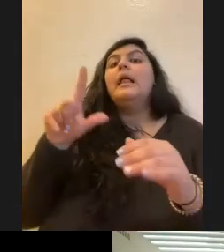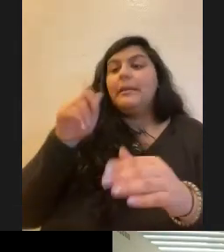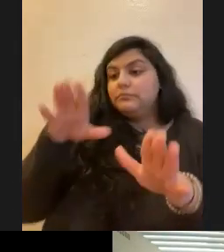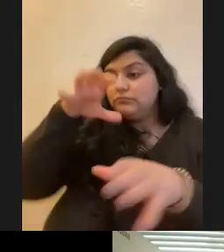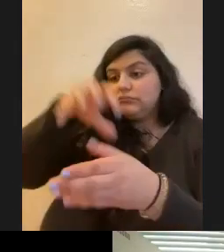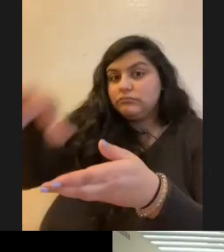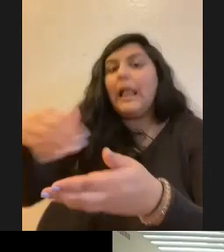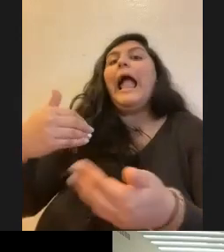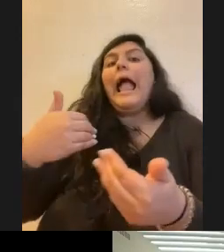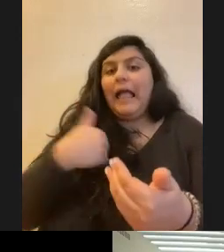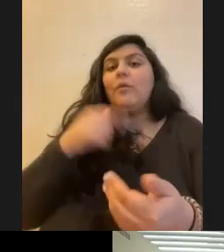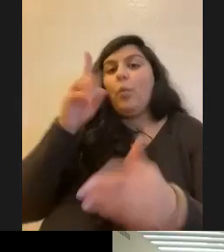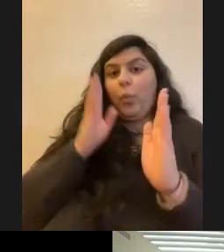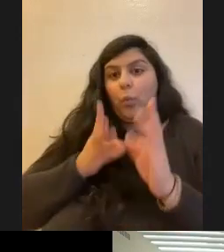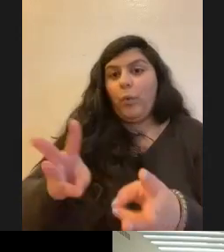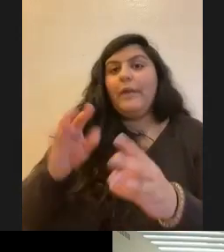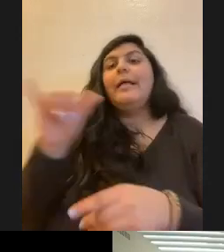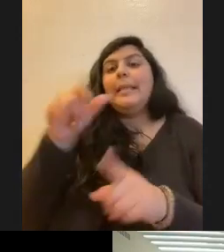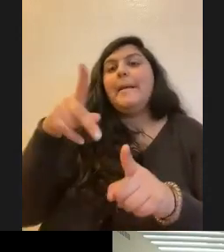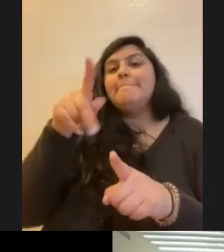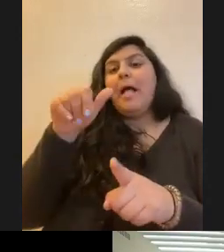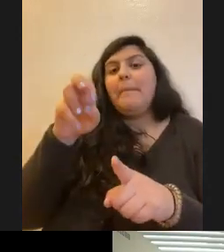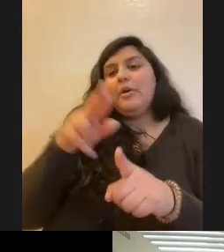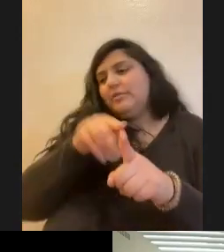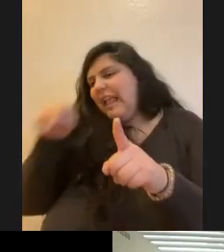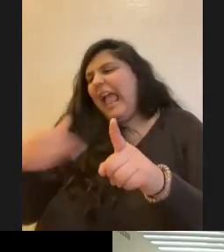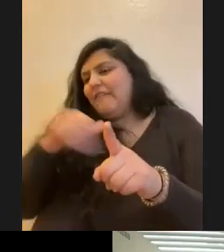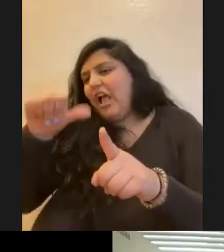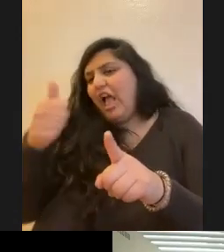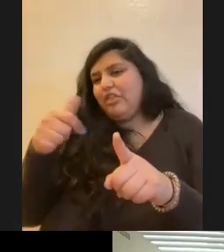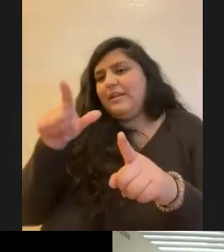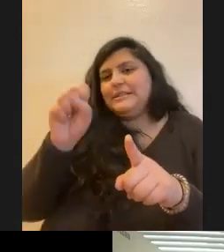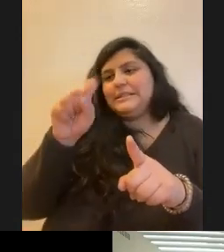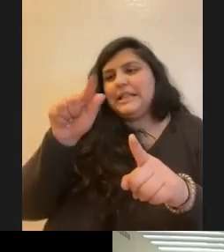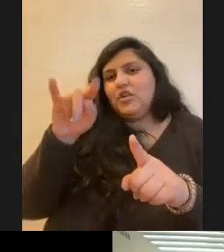British station near Palmer Station called